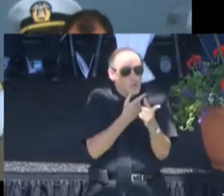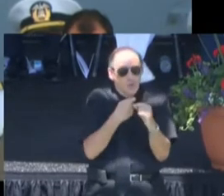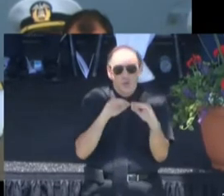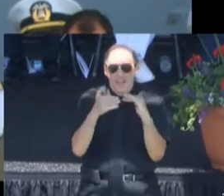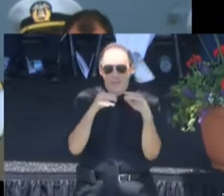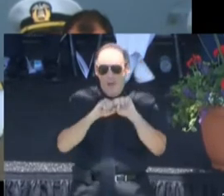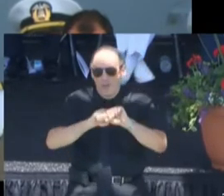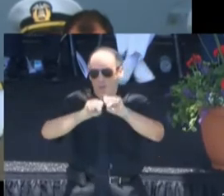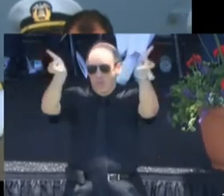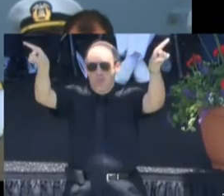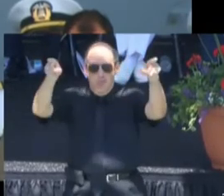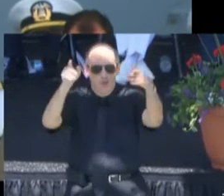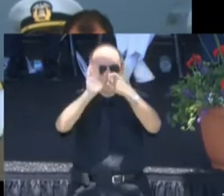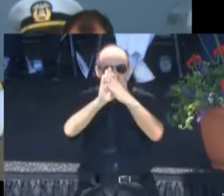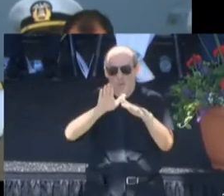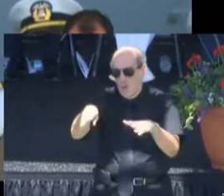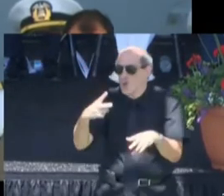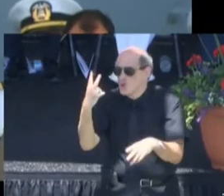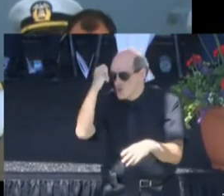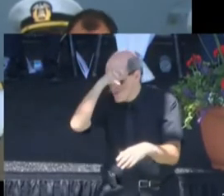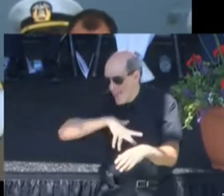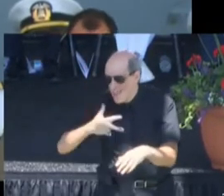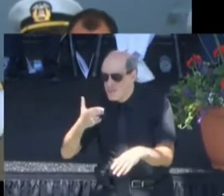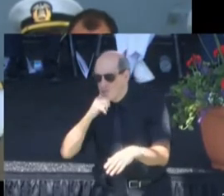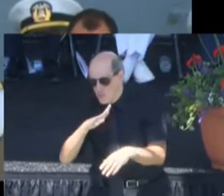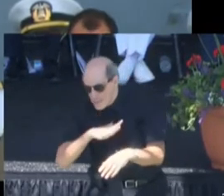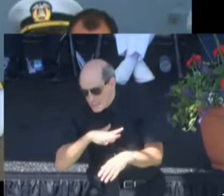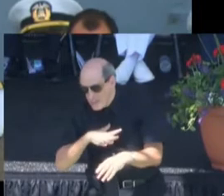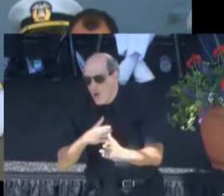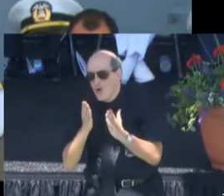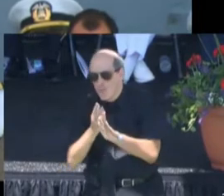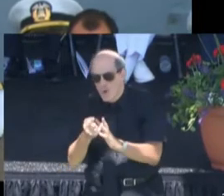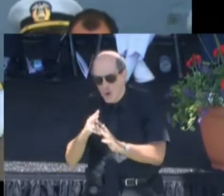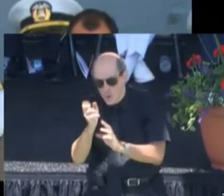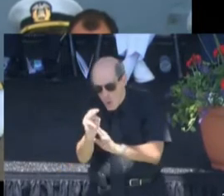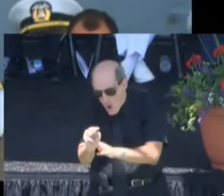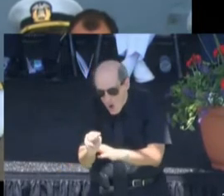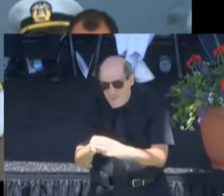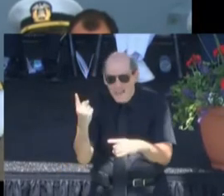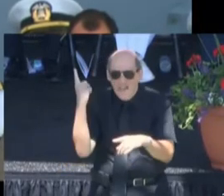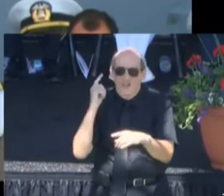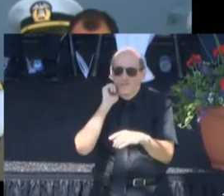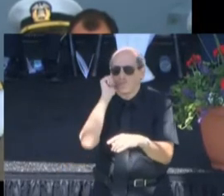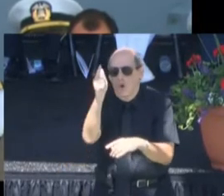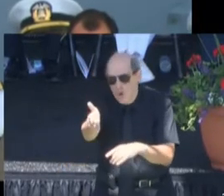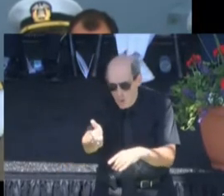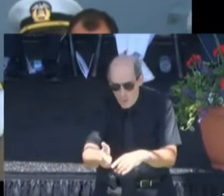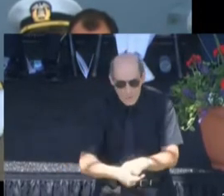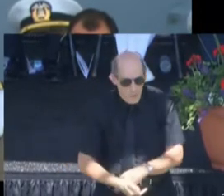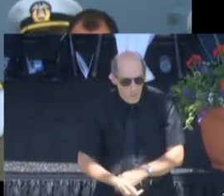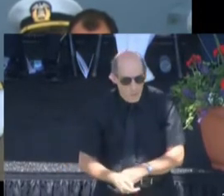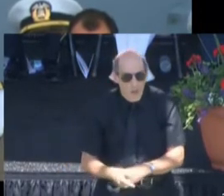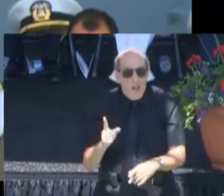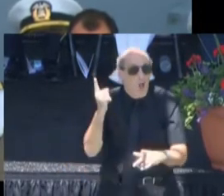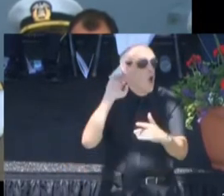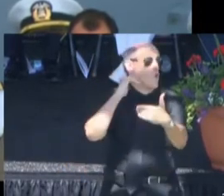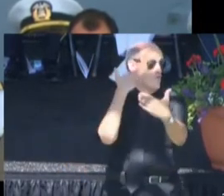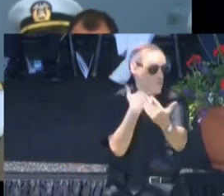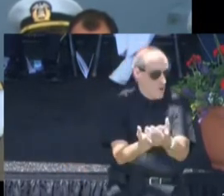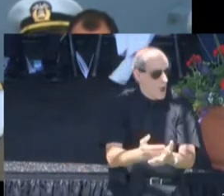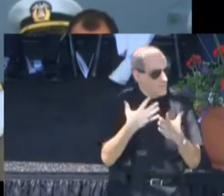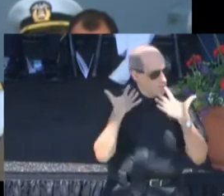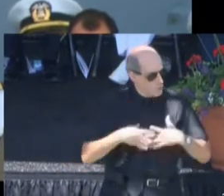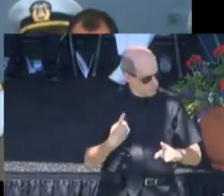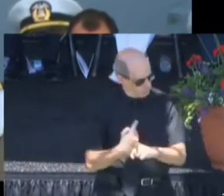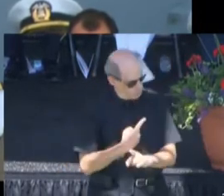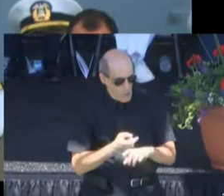to the Academy saying 2 males, 3 females, Port of Guam, day after tomorrow. And they showed up in uniform,